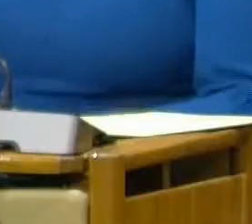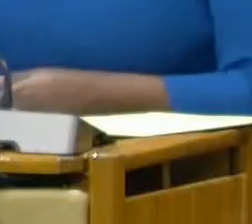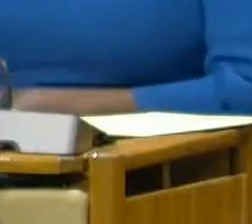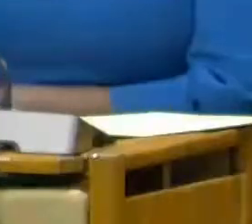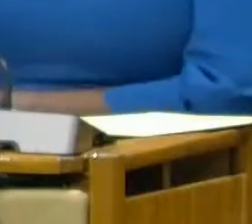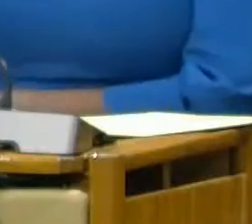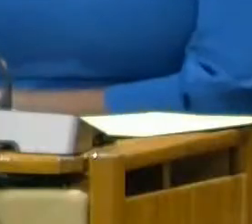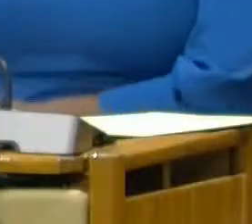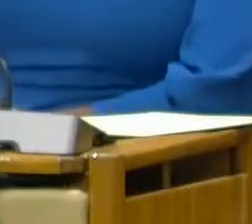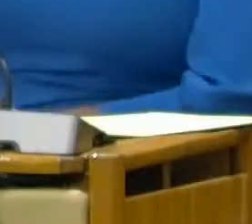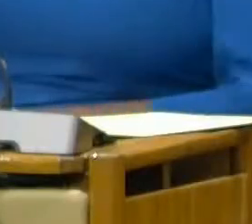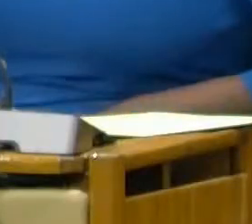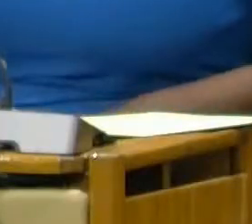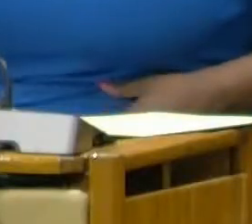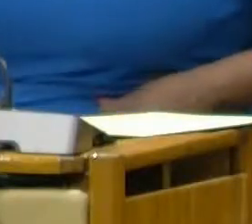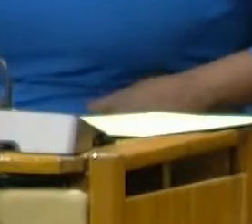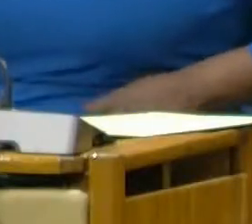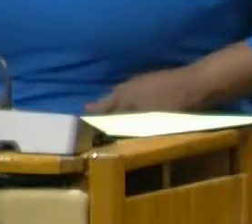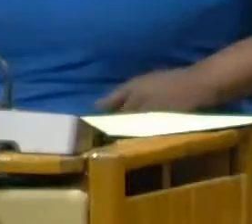in their